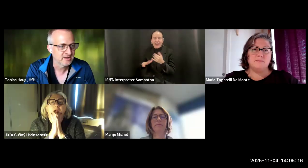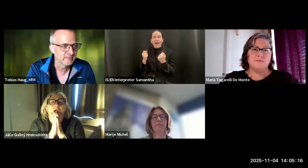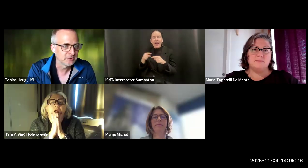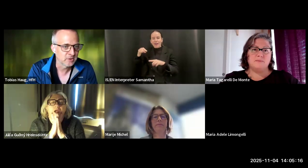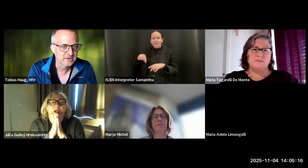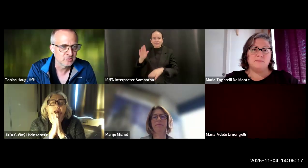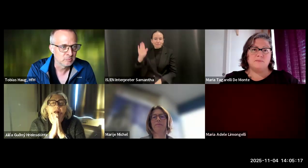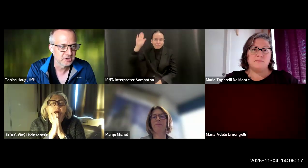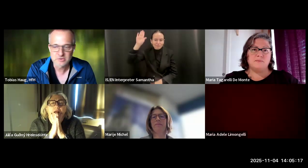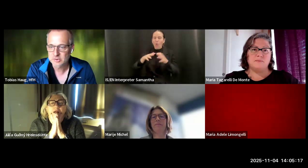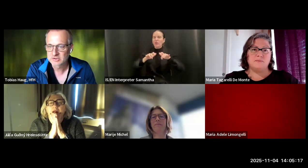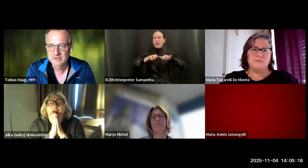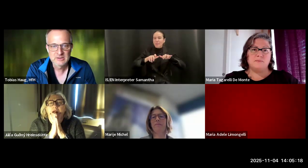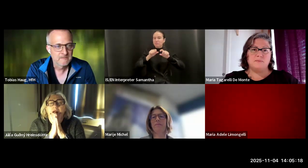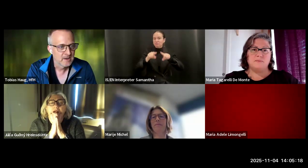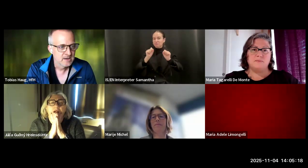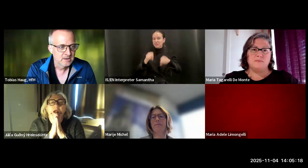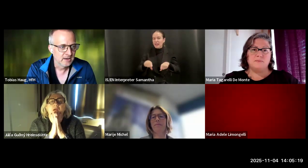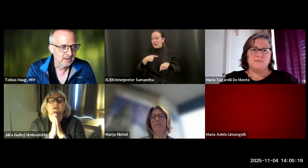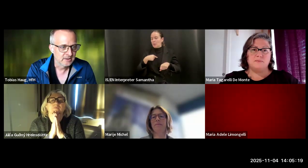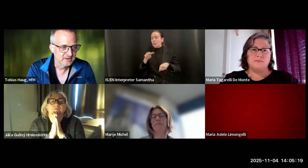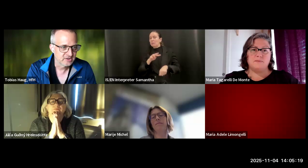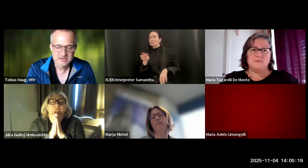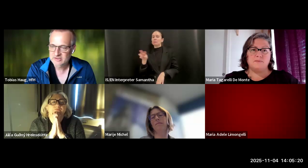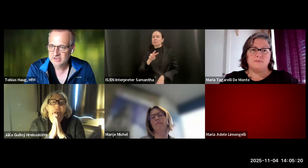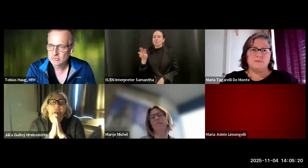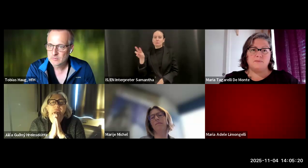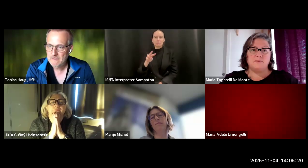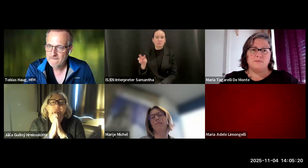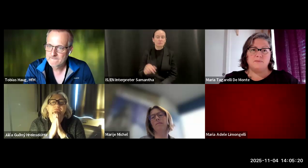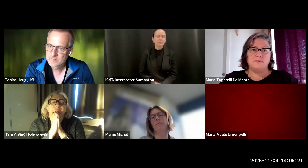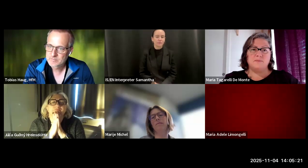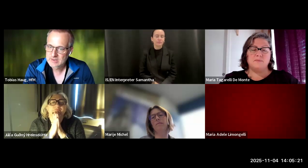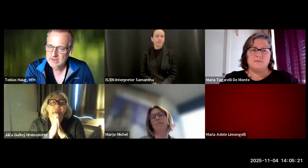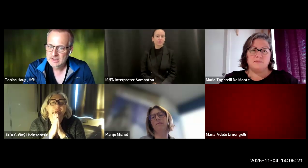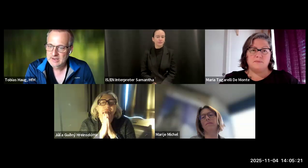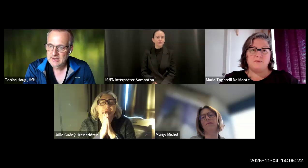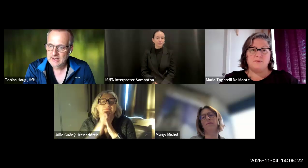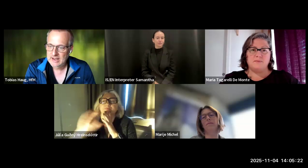into the chat. I will try to monitor the chat too.